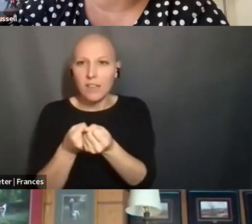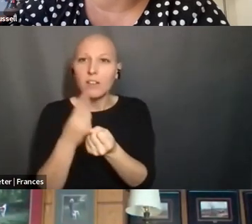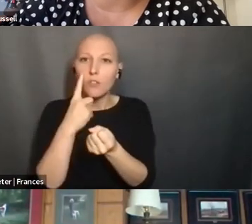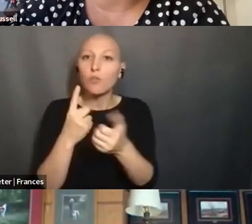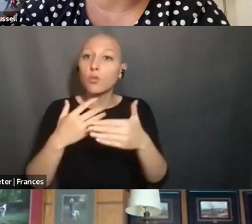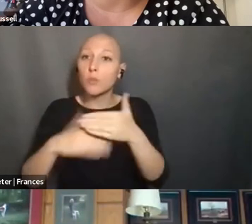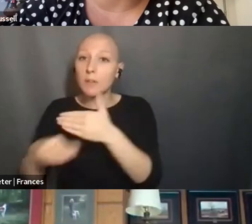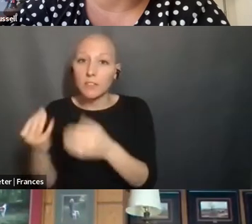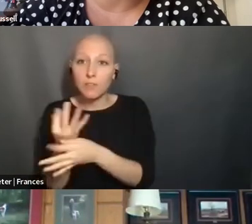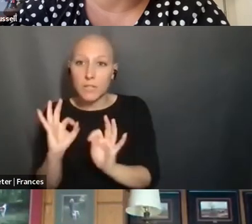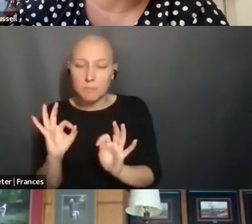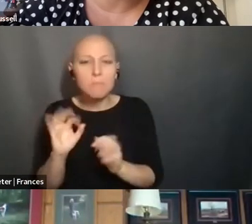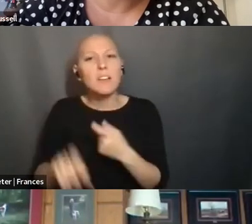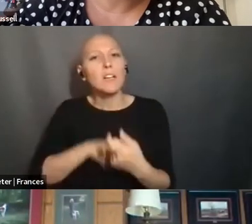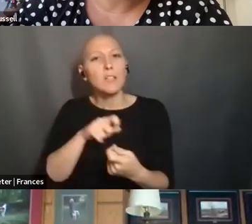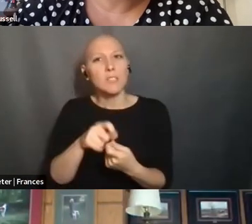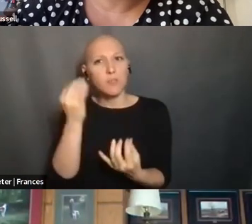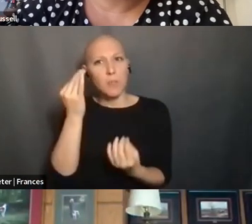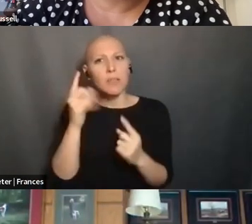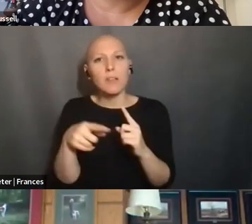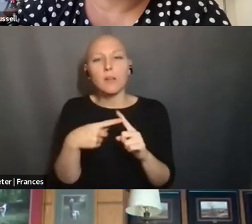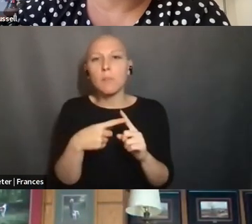genetic prenatal test findings.